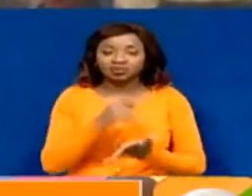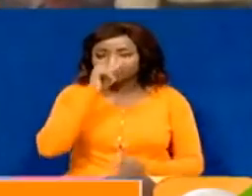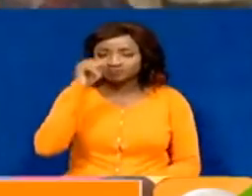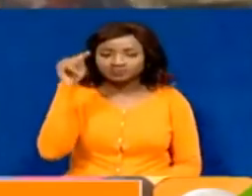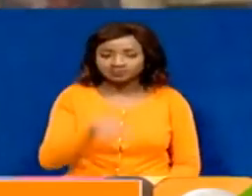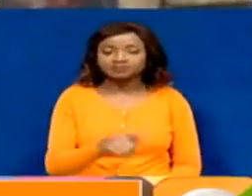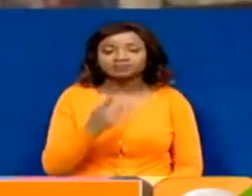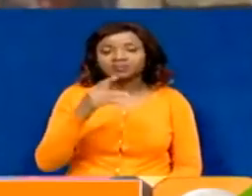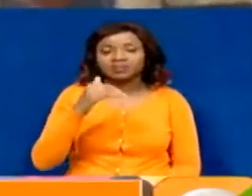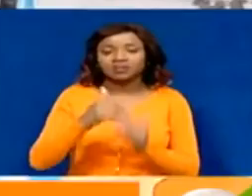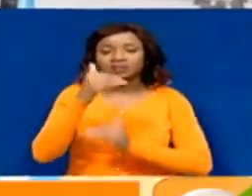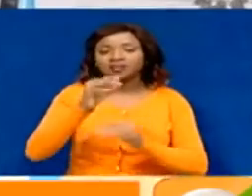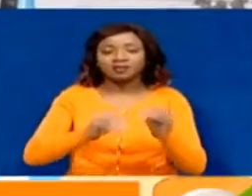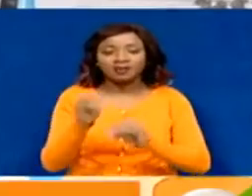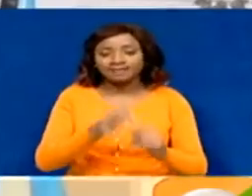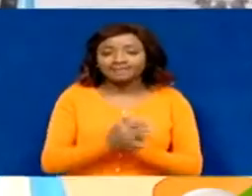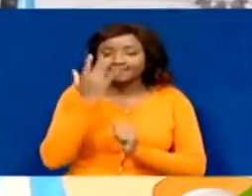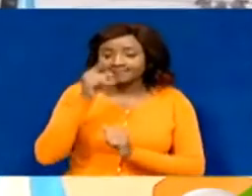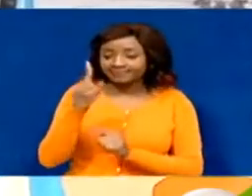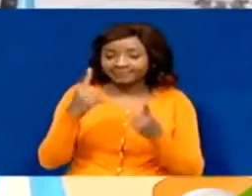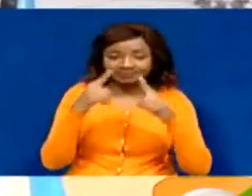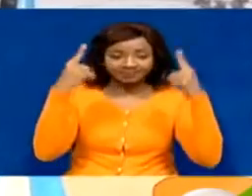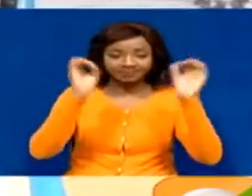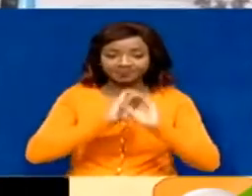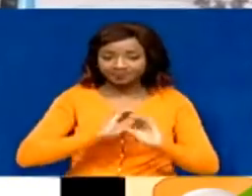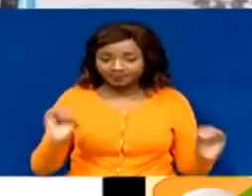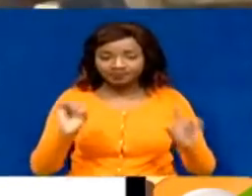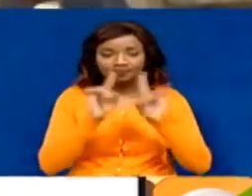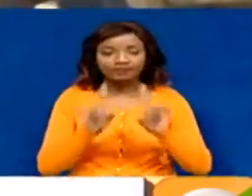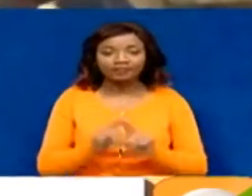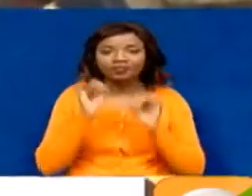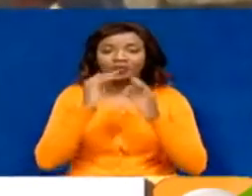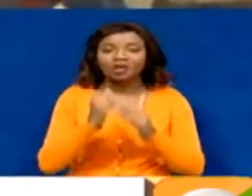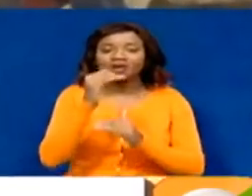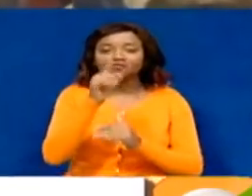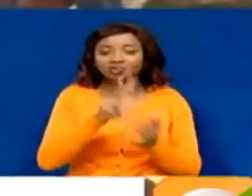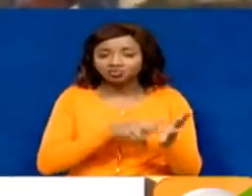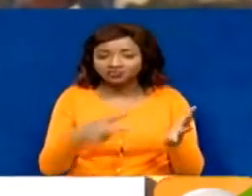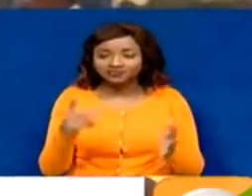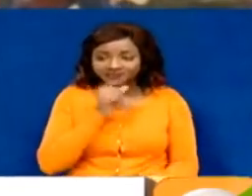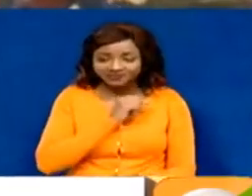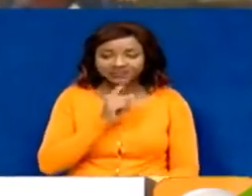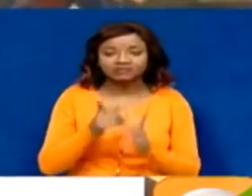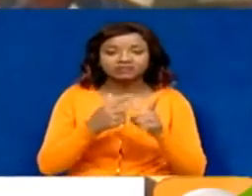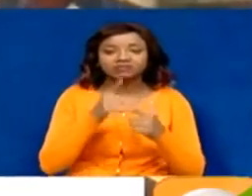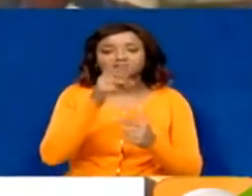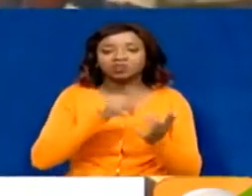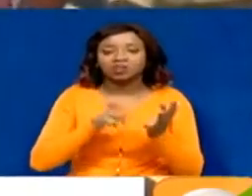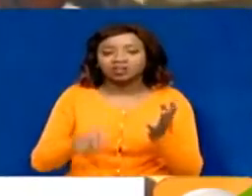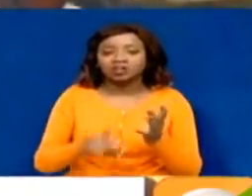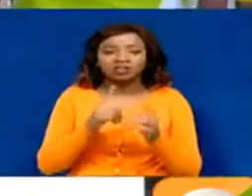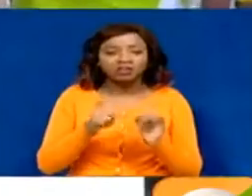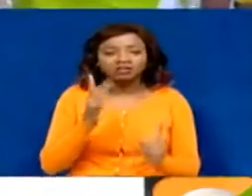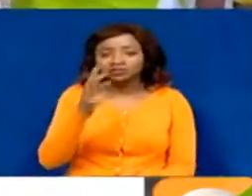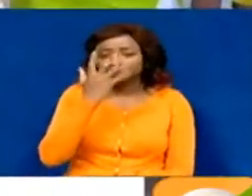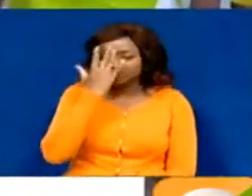succession because you will not succeed. And even after you fail, utatoka kwa kiti na aibu